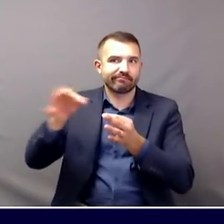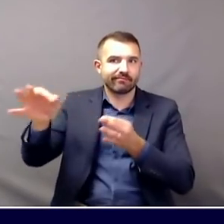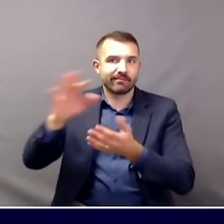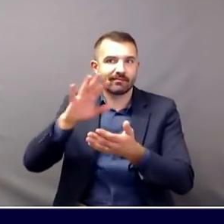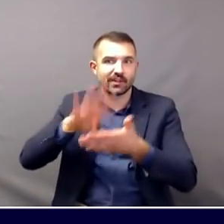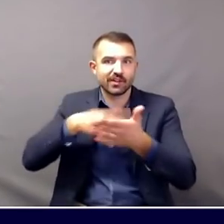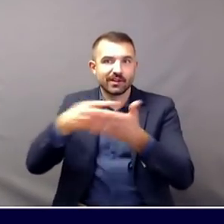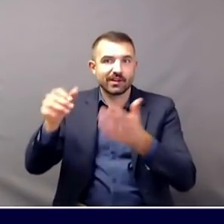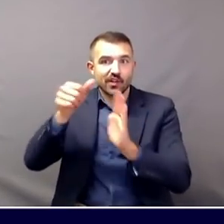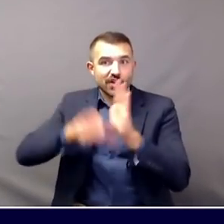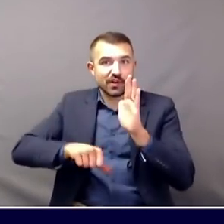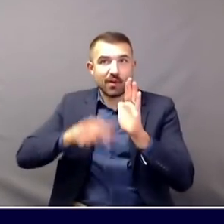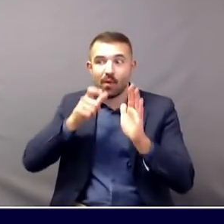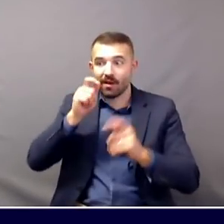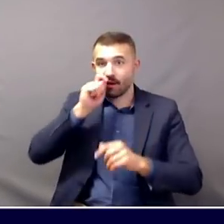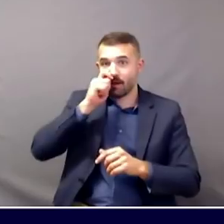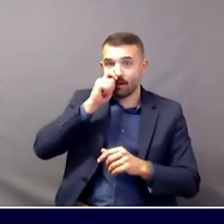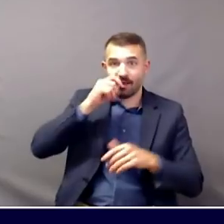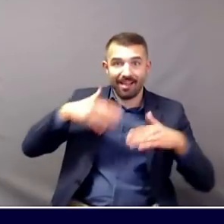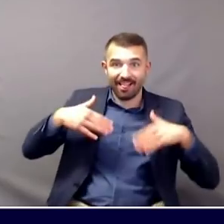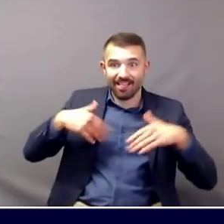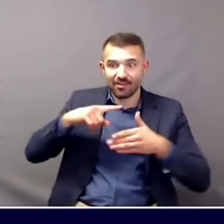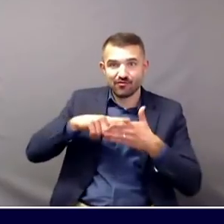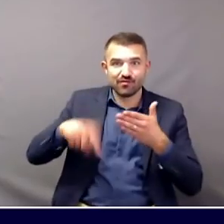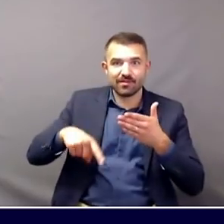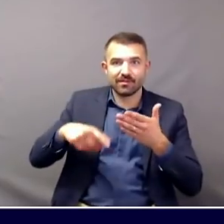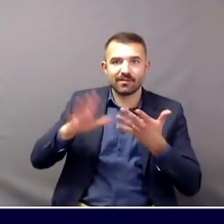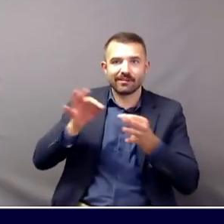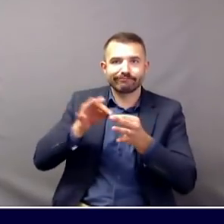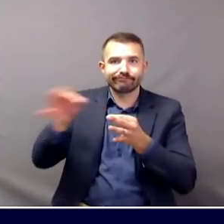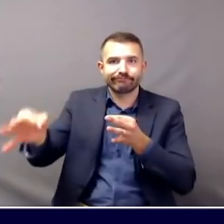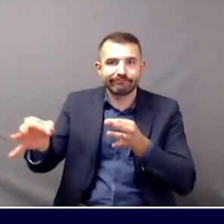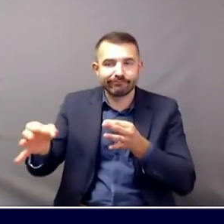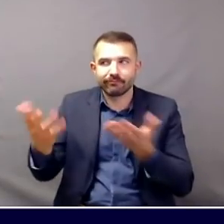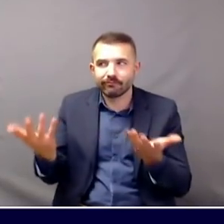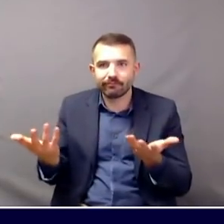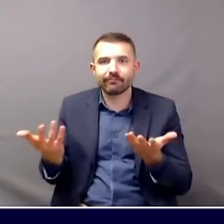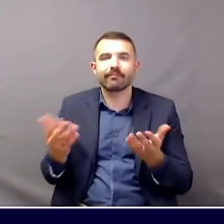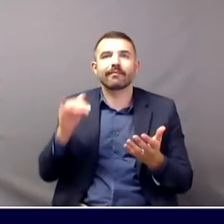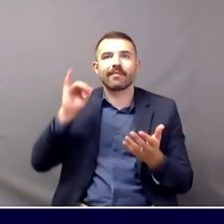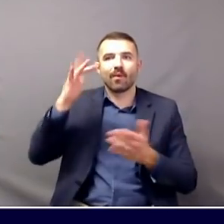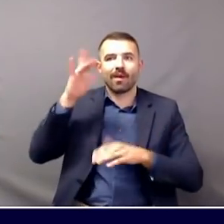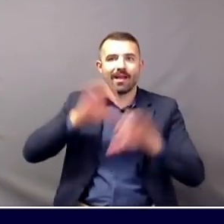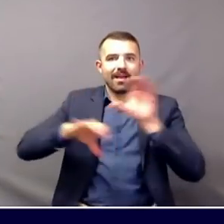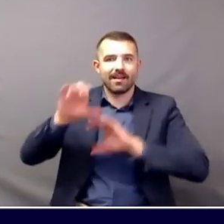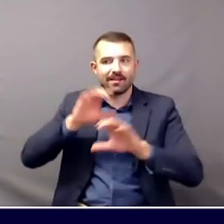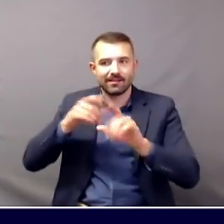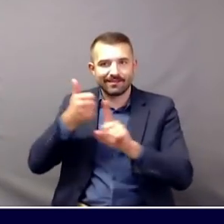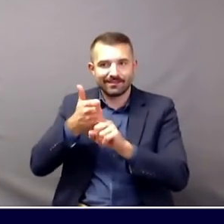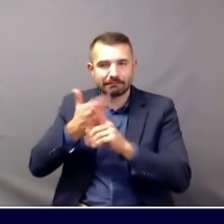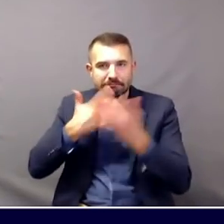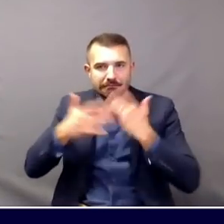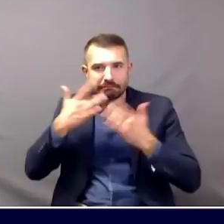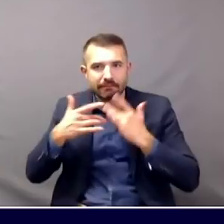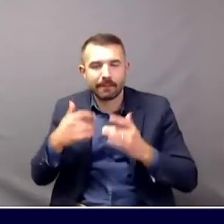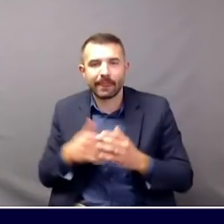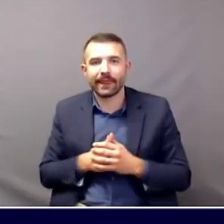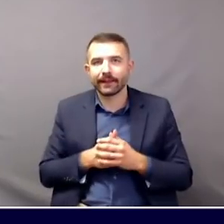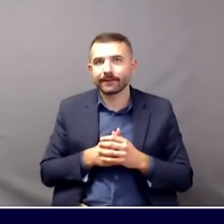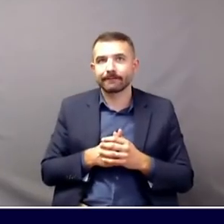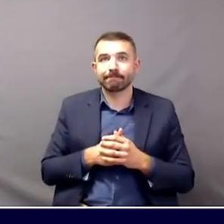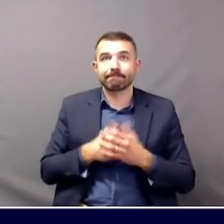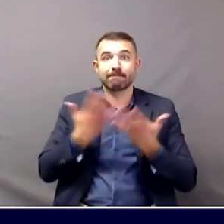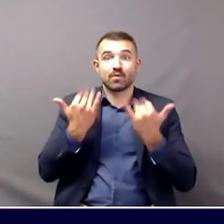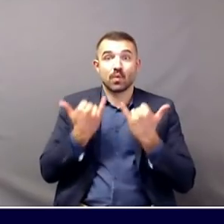the shortage? And then also, when people go on the website, the state's website, to look at testing